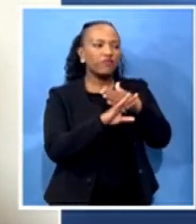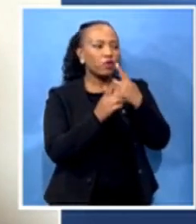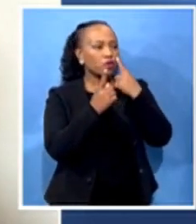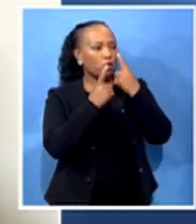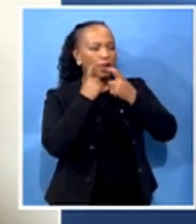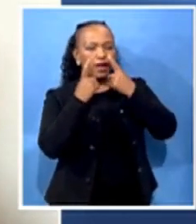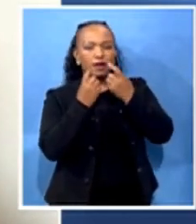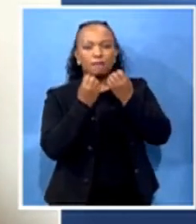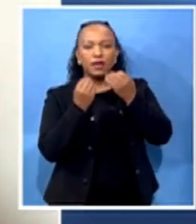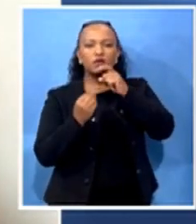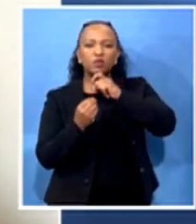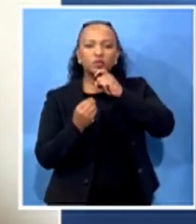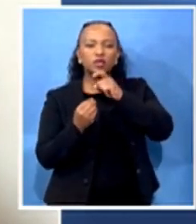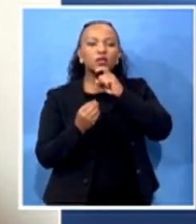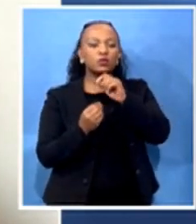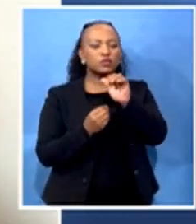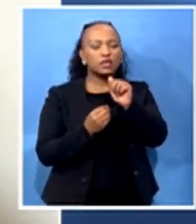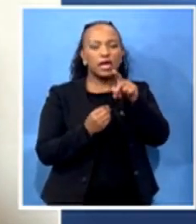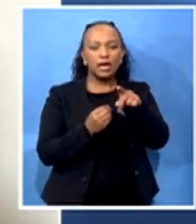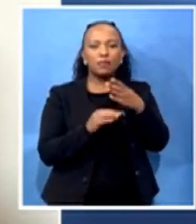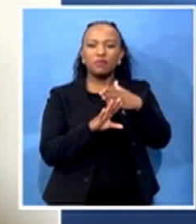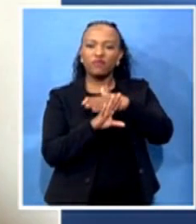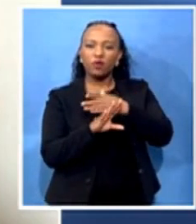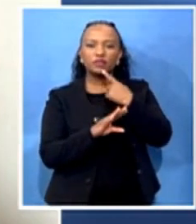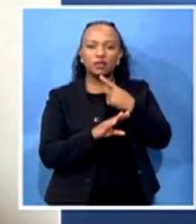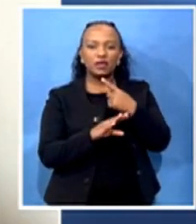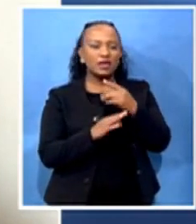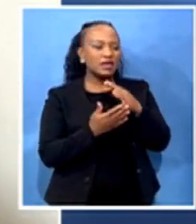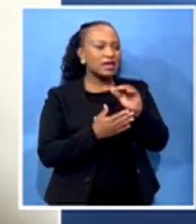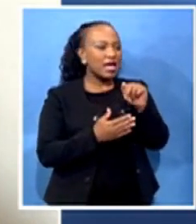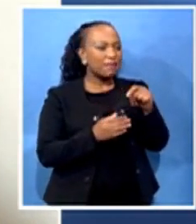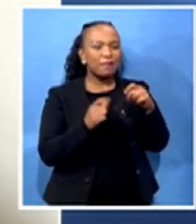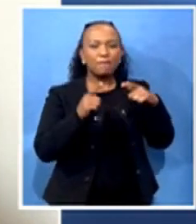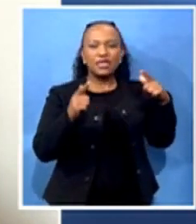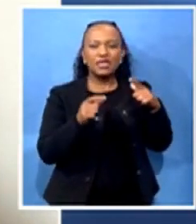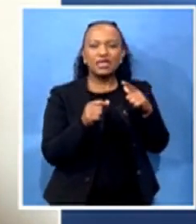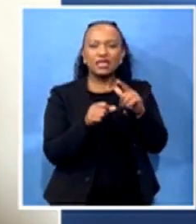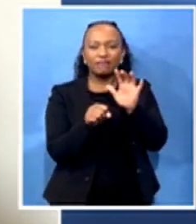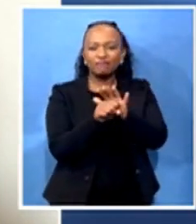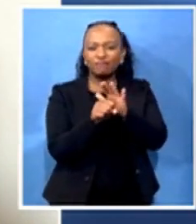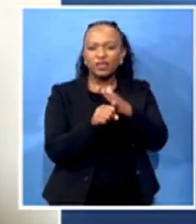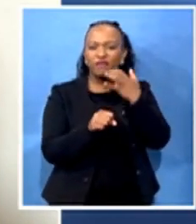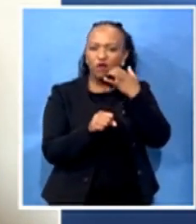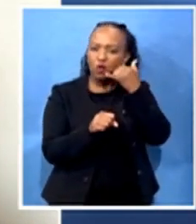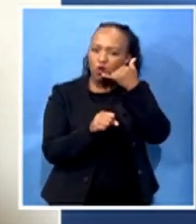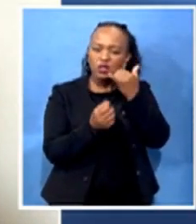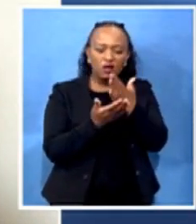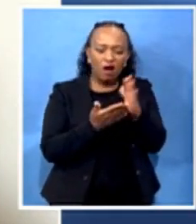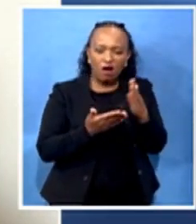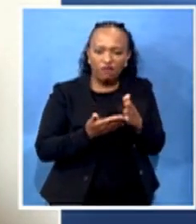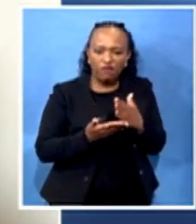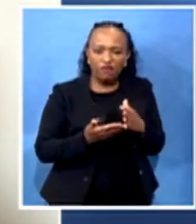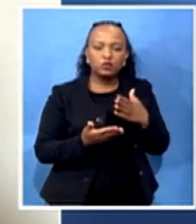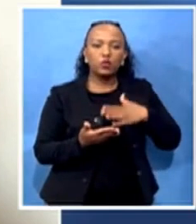that sometimes apps are too big, they fill up space, so they remove them. So we really wanted to give them something permanent that they